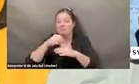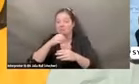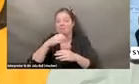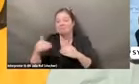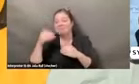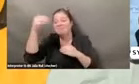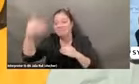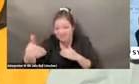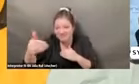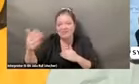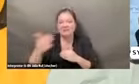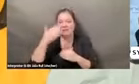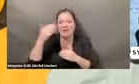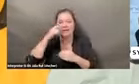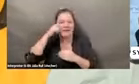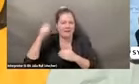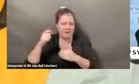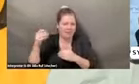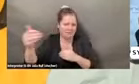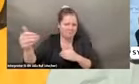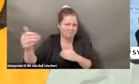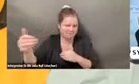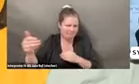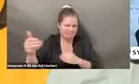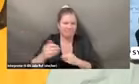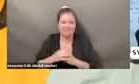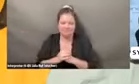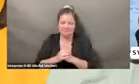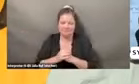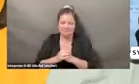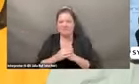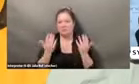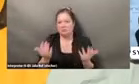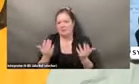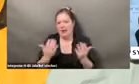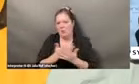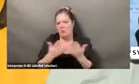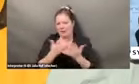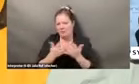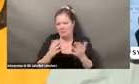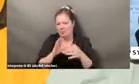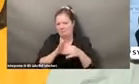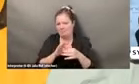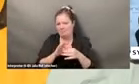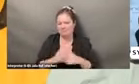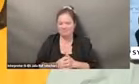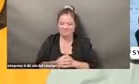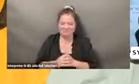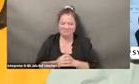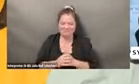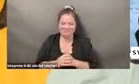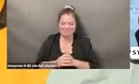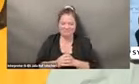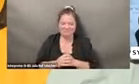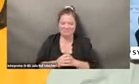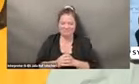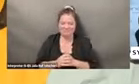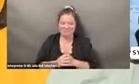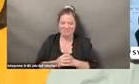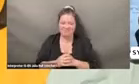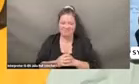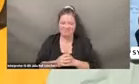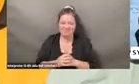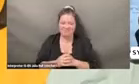and Hungarian to come. So that's where we are with the languages. And the